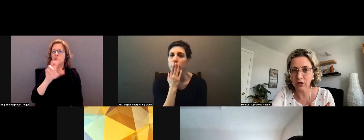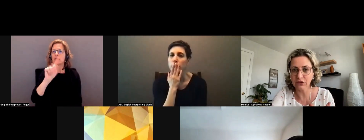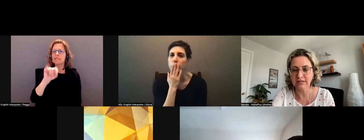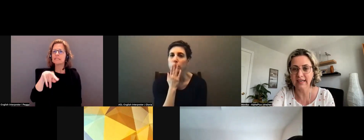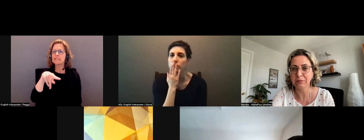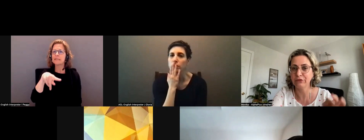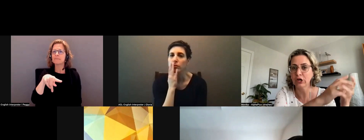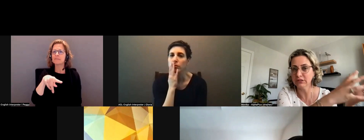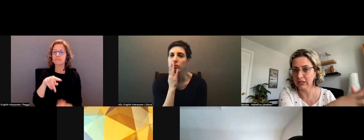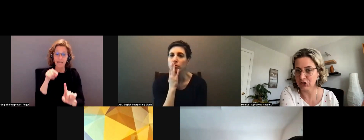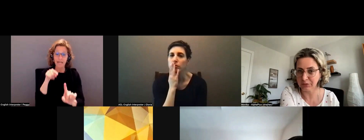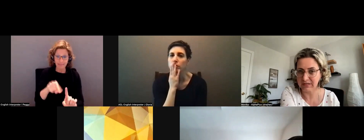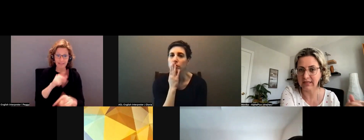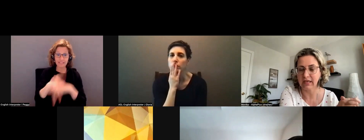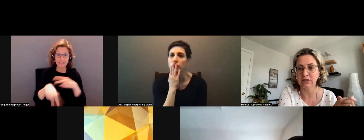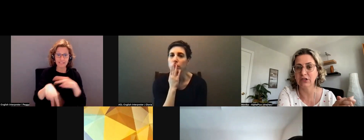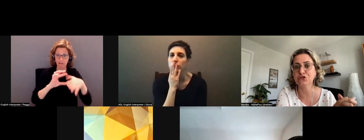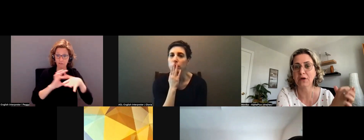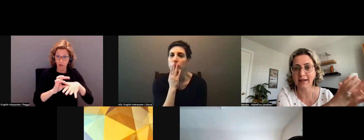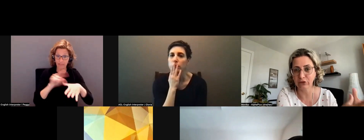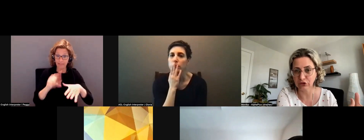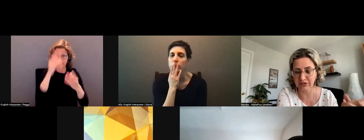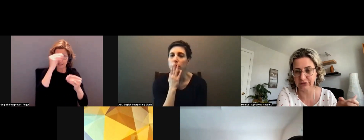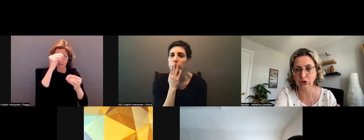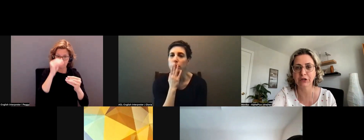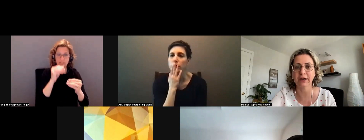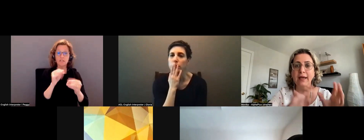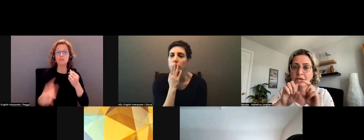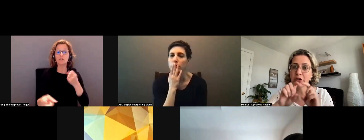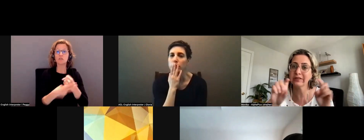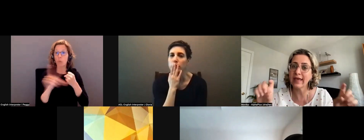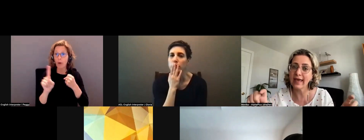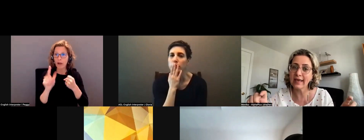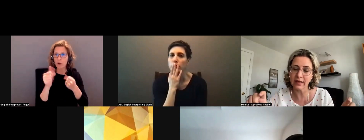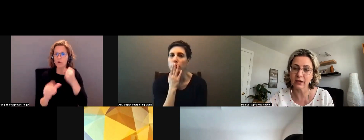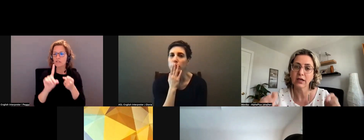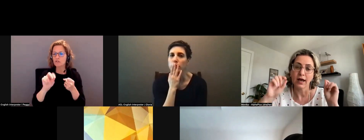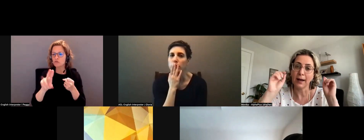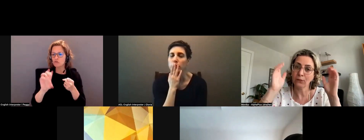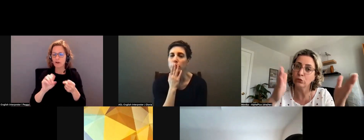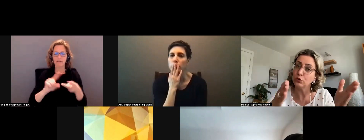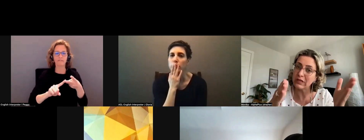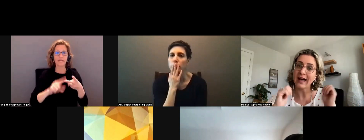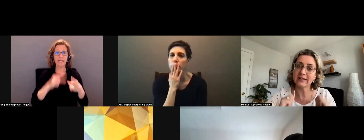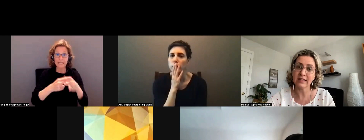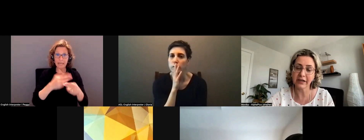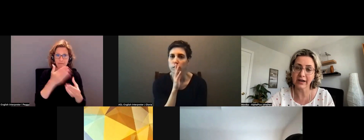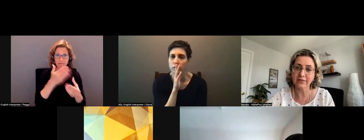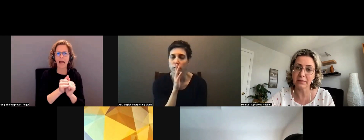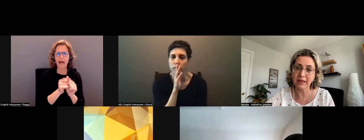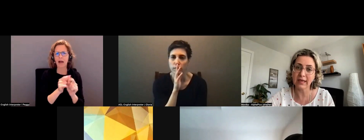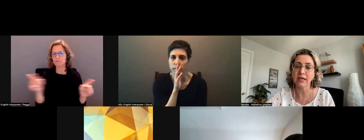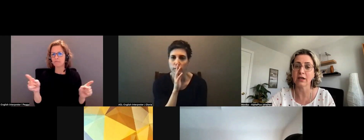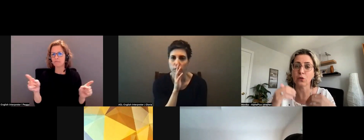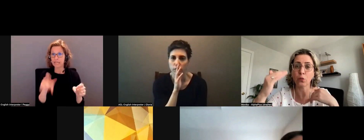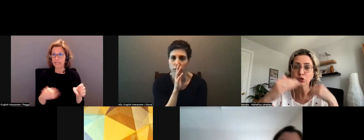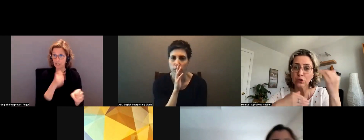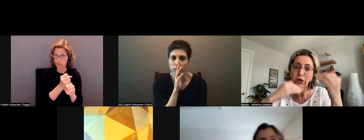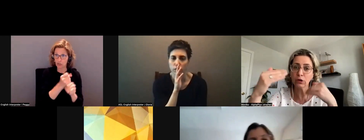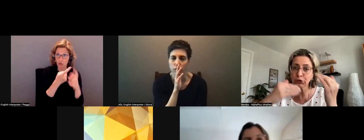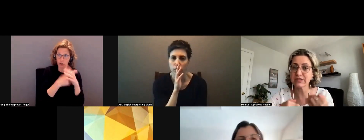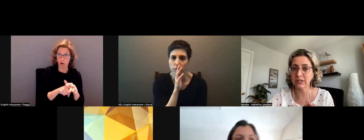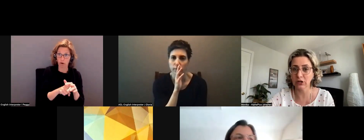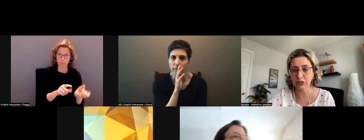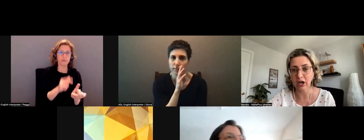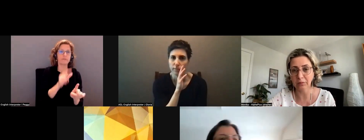working on this type of content, it should be sitting in this drive or this folder. When you're naming, do we add a year at the beginning? What do we